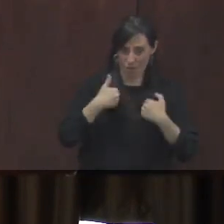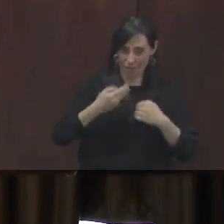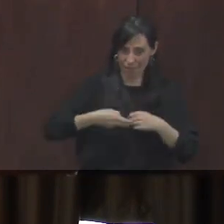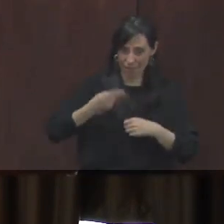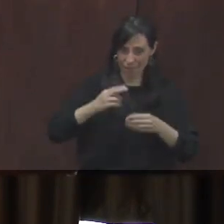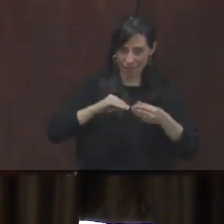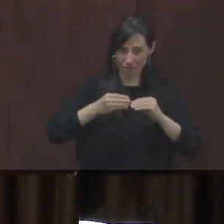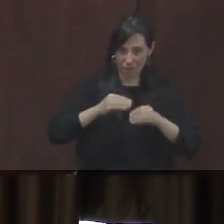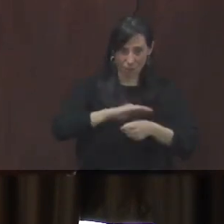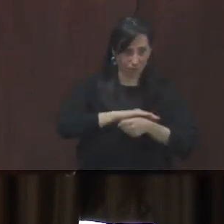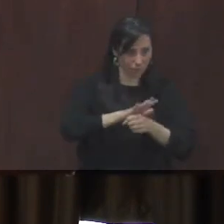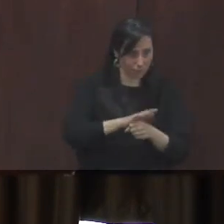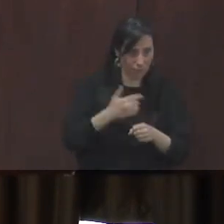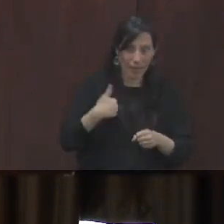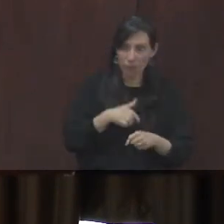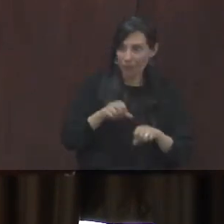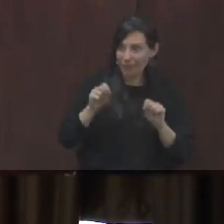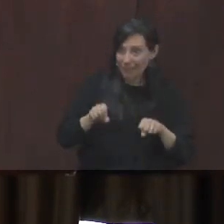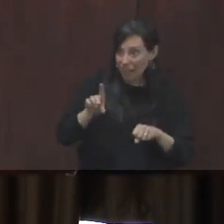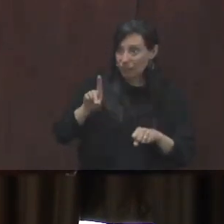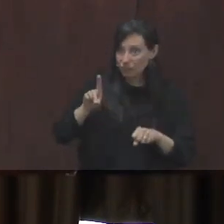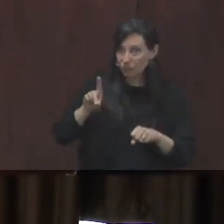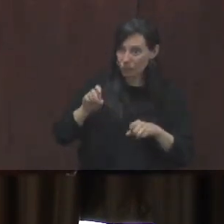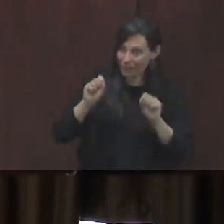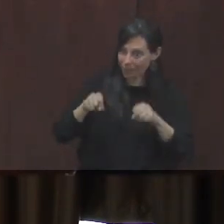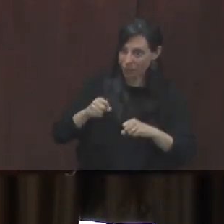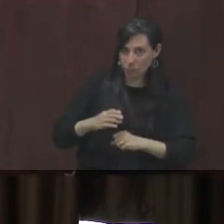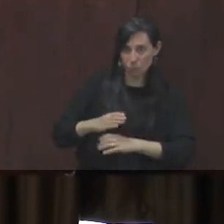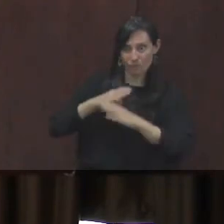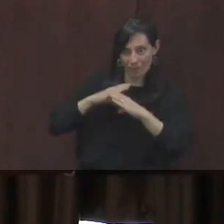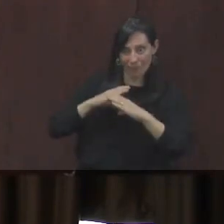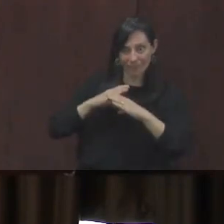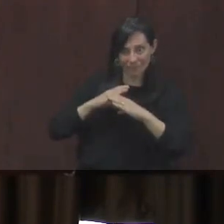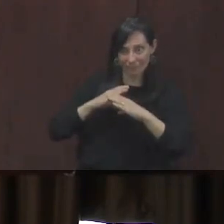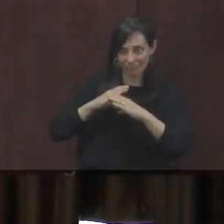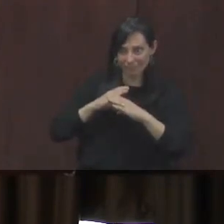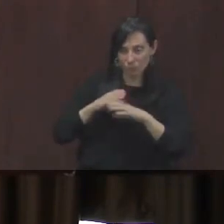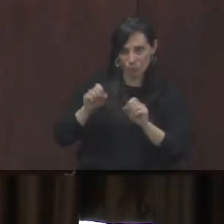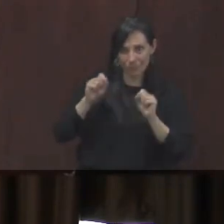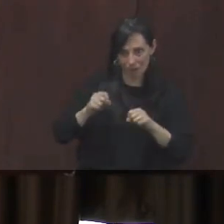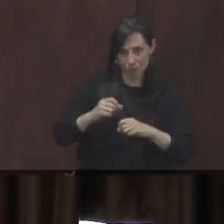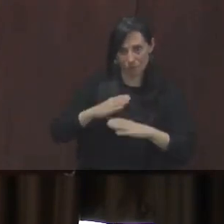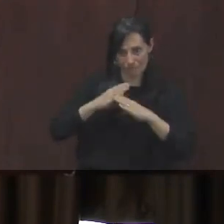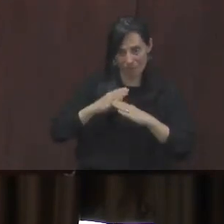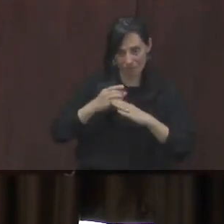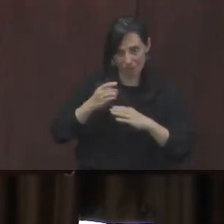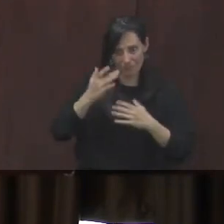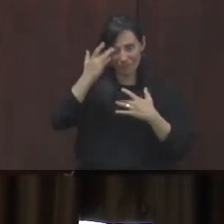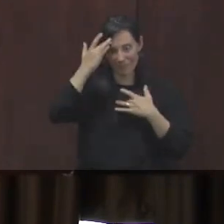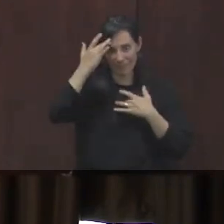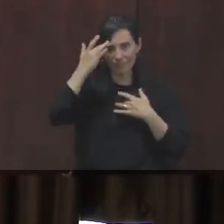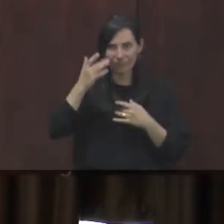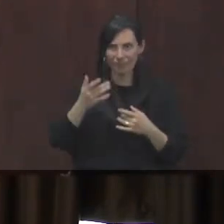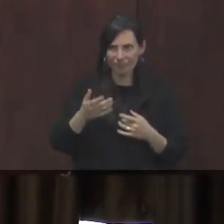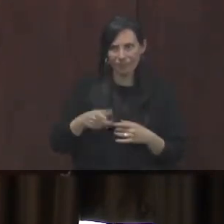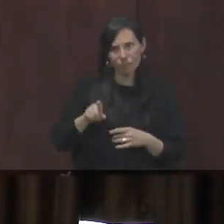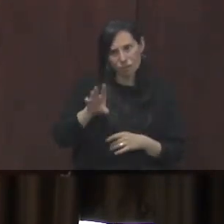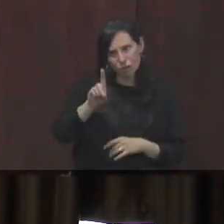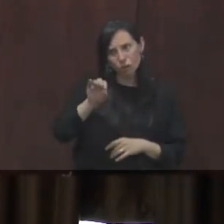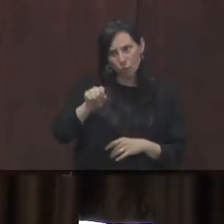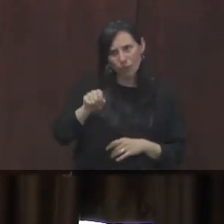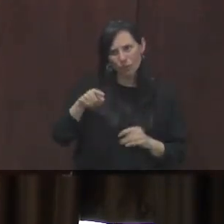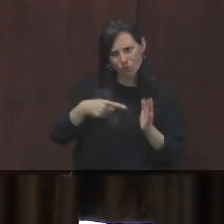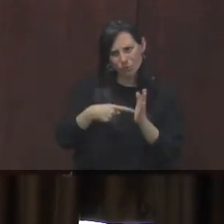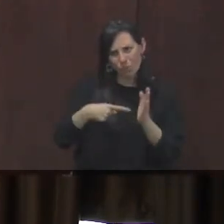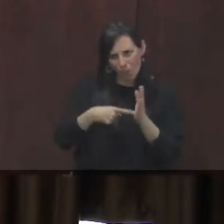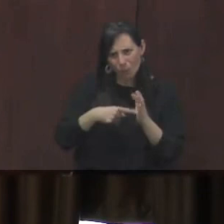can do something demonstrably to prevent people getting the illness, we should be doing that. You owe it to the people who are taking care of the